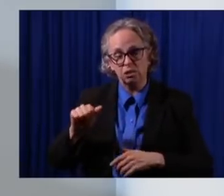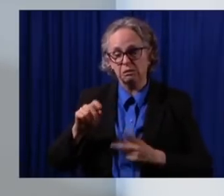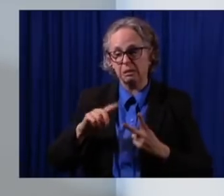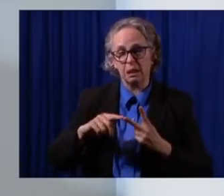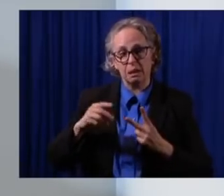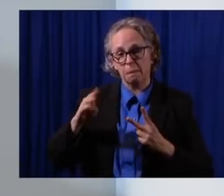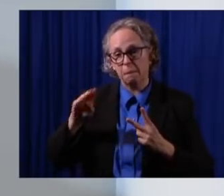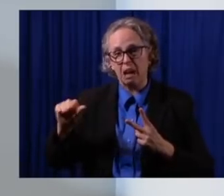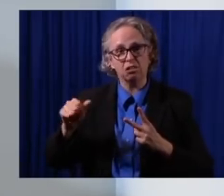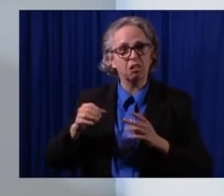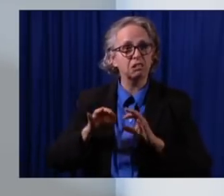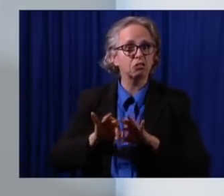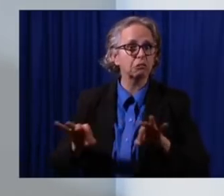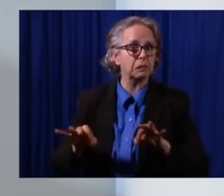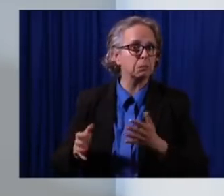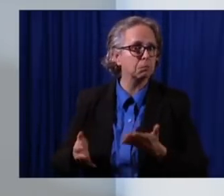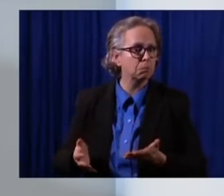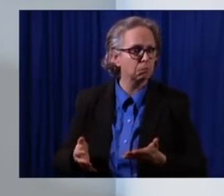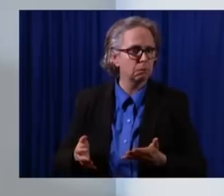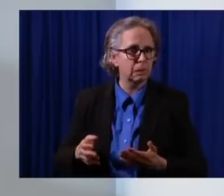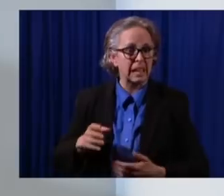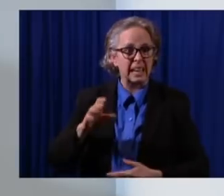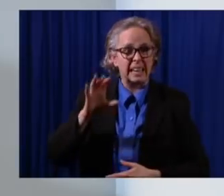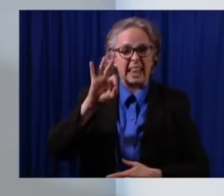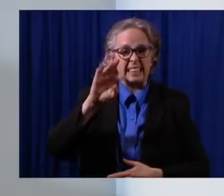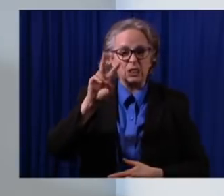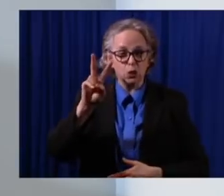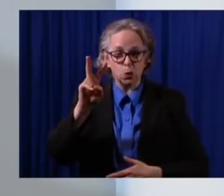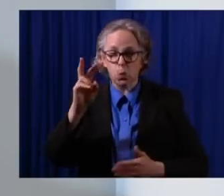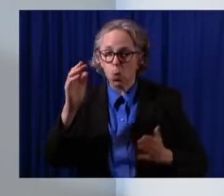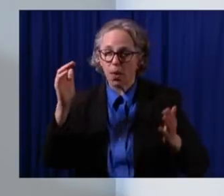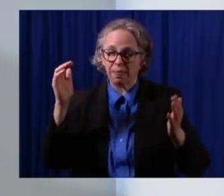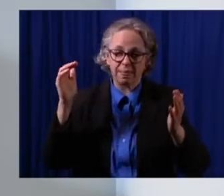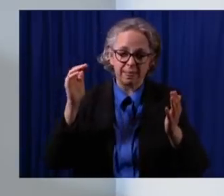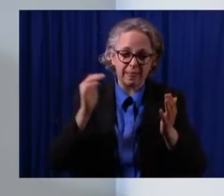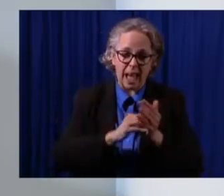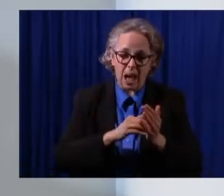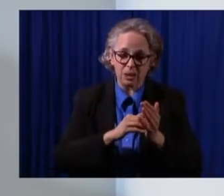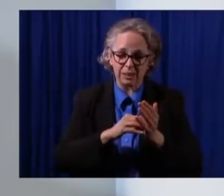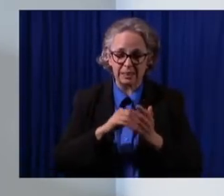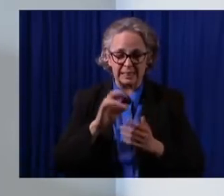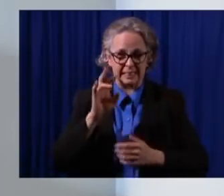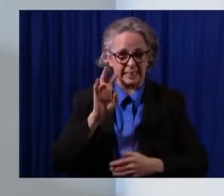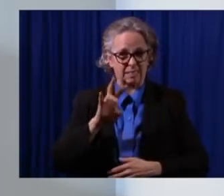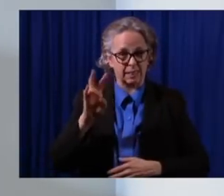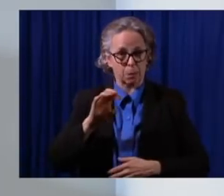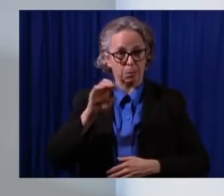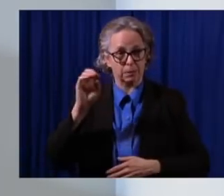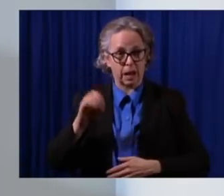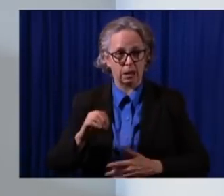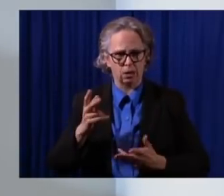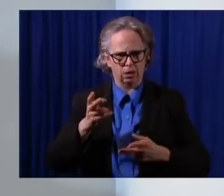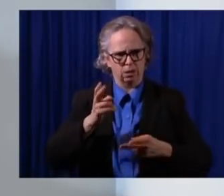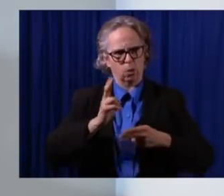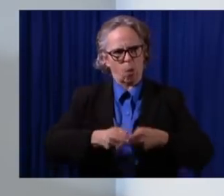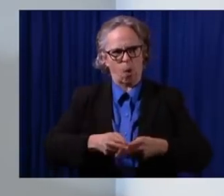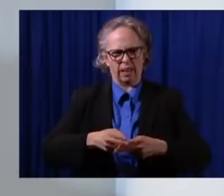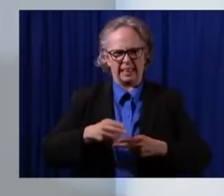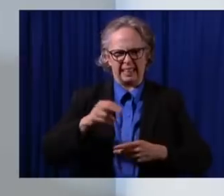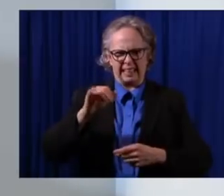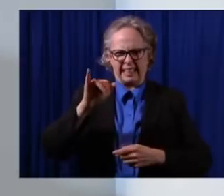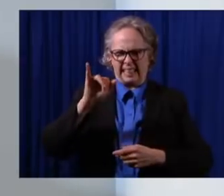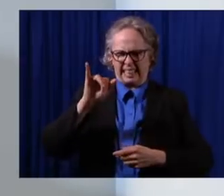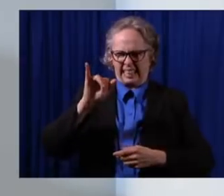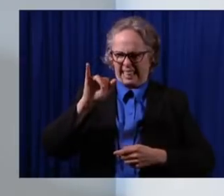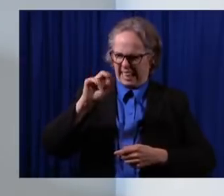here, 92,427 of those jobs, or 77% of them, are considered in demand. So these are the ones that we know are